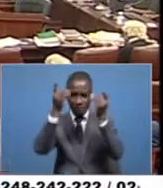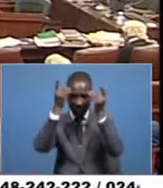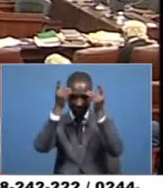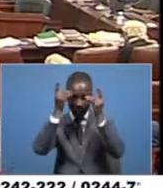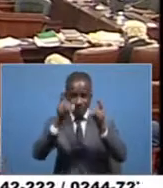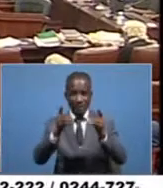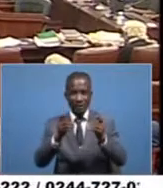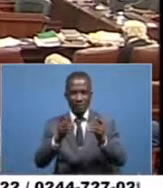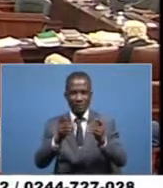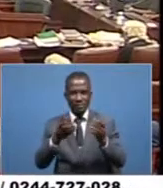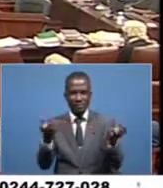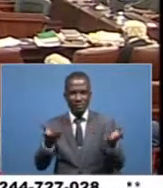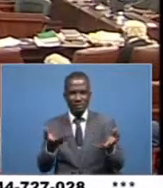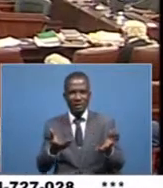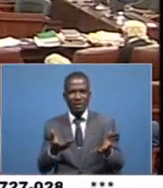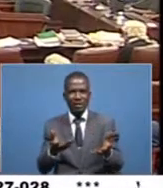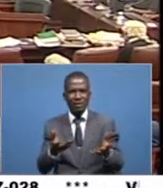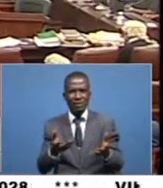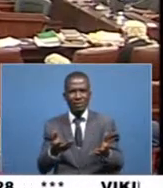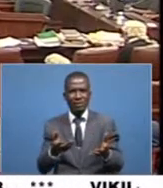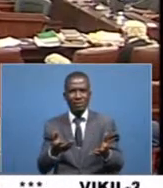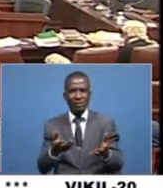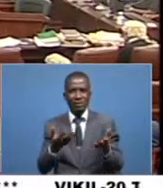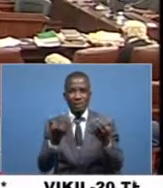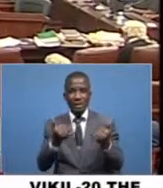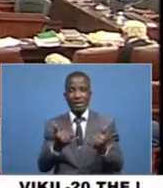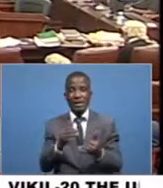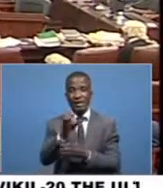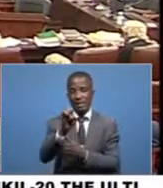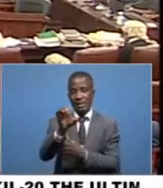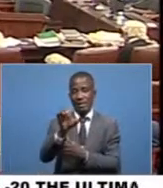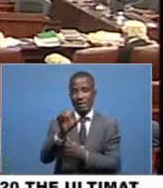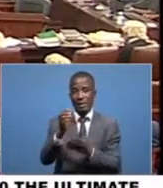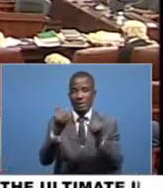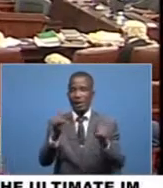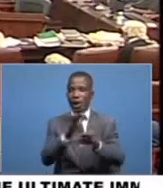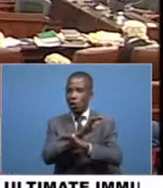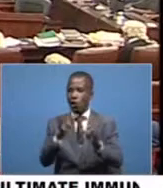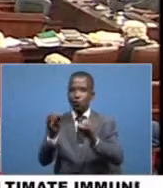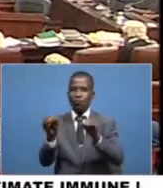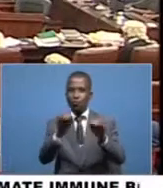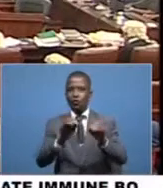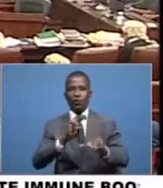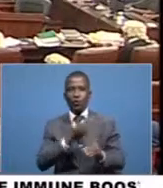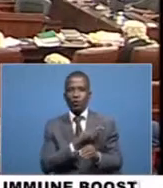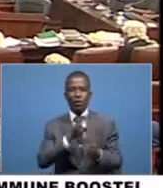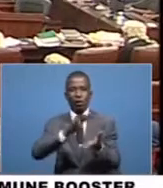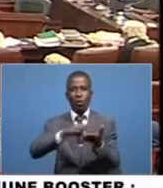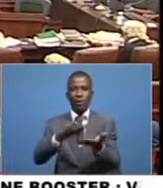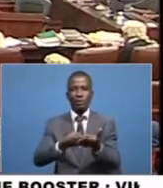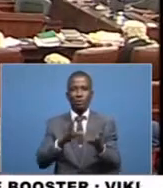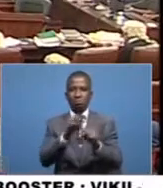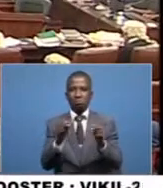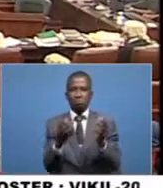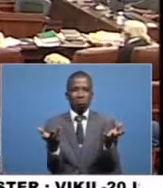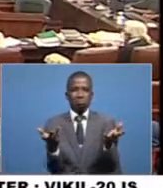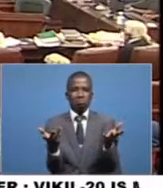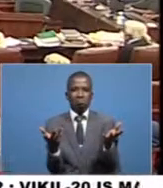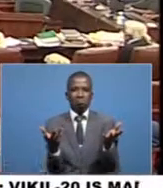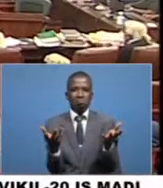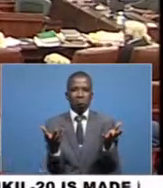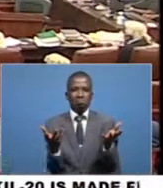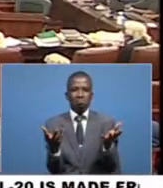distinction here is that in the petition before us, the first respondent has not put before us any evidence in the form of an affidavit or